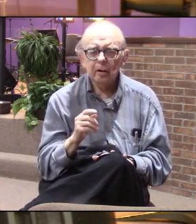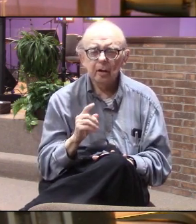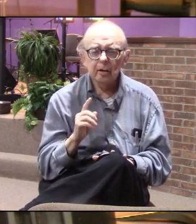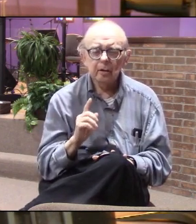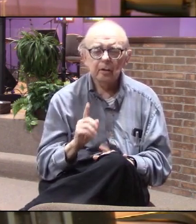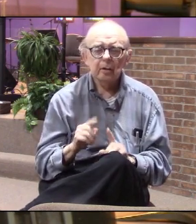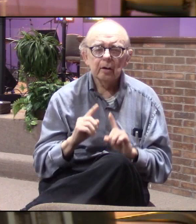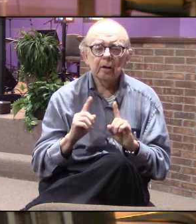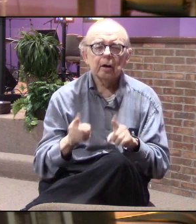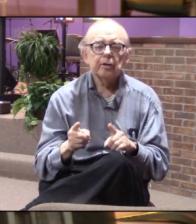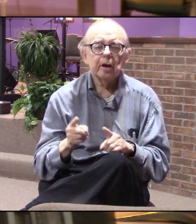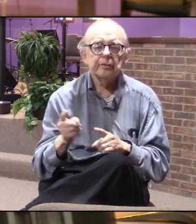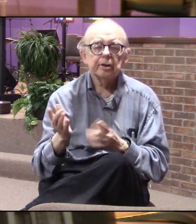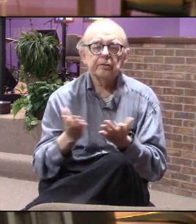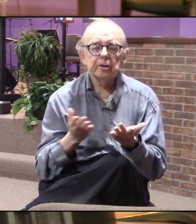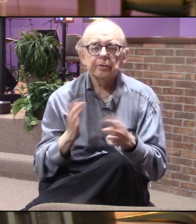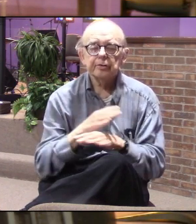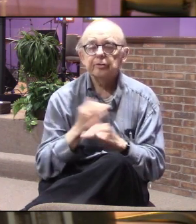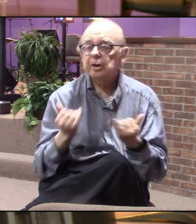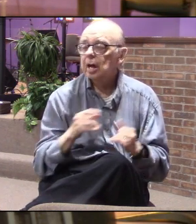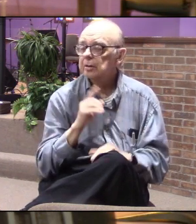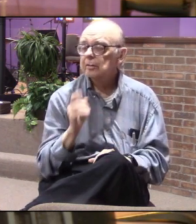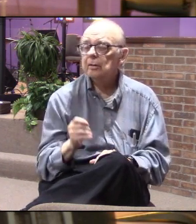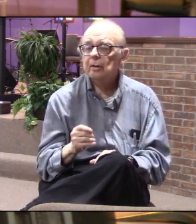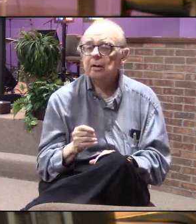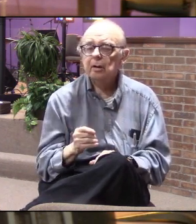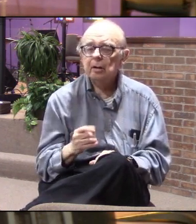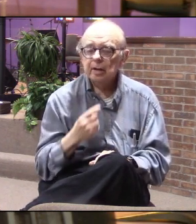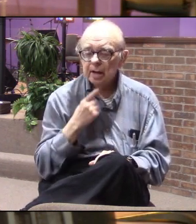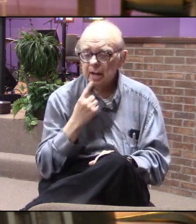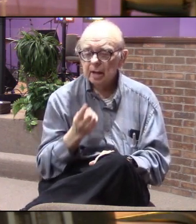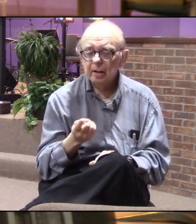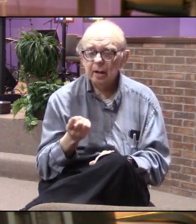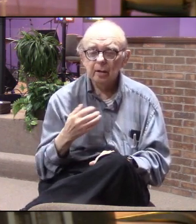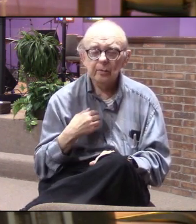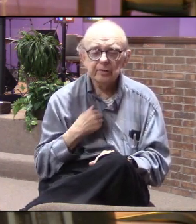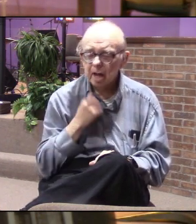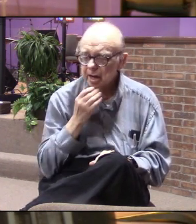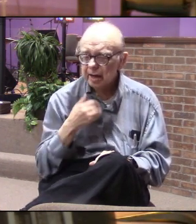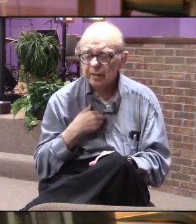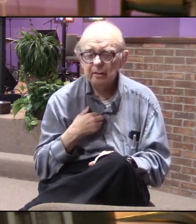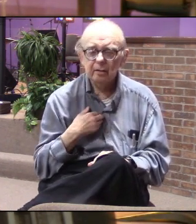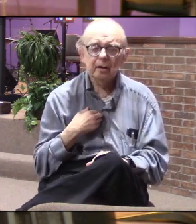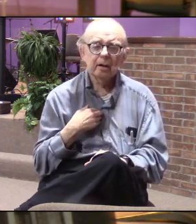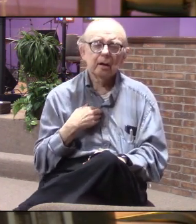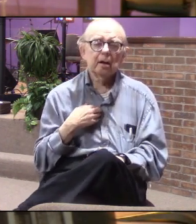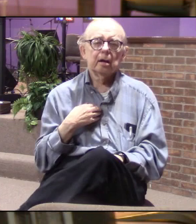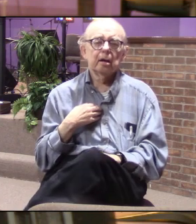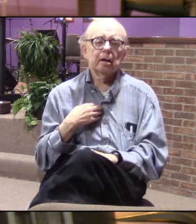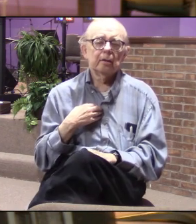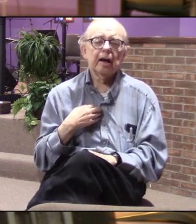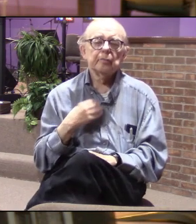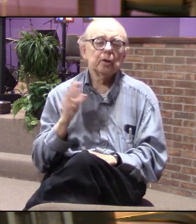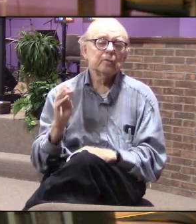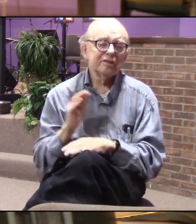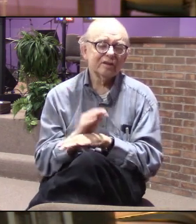are you guys having services tonight? And I said, well, we haven't. We have them on Wednesday